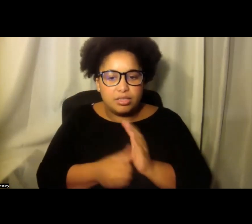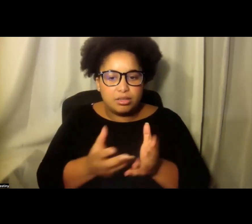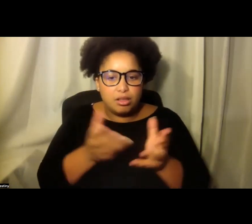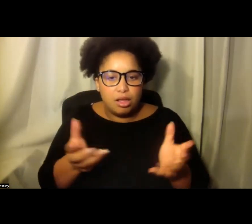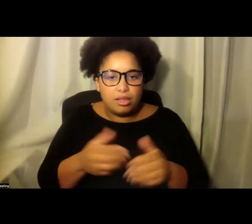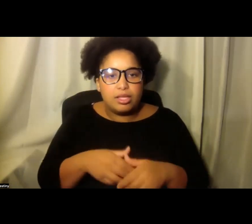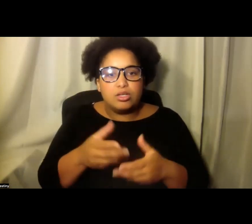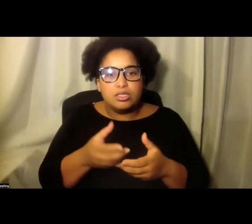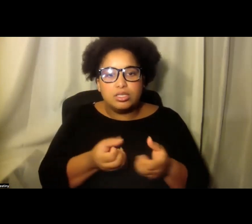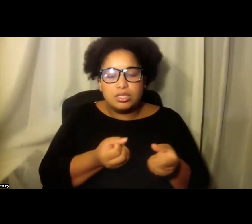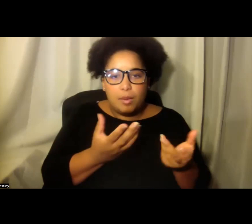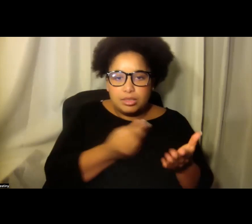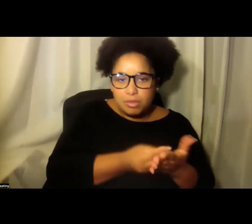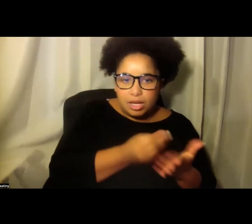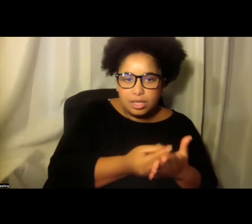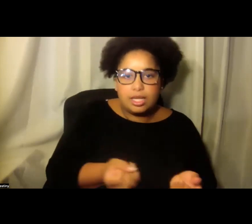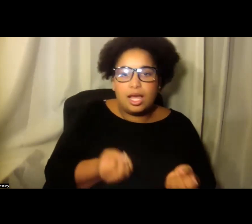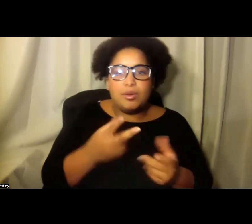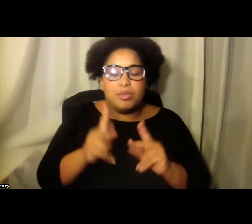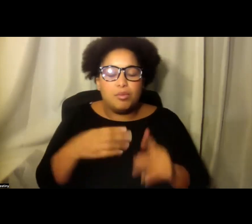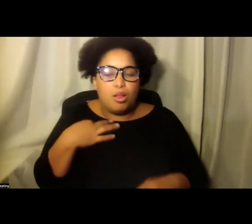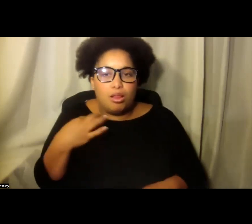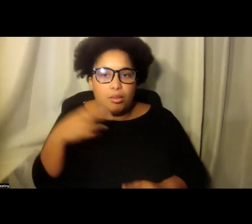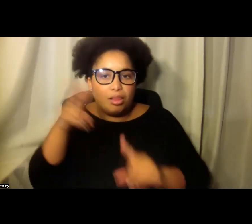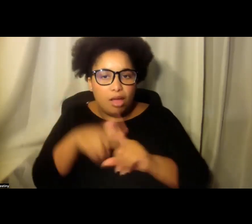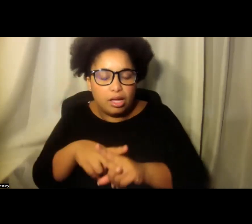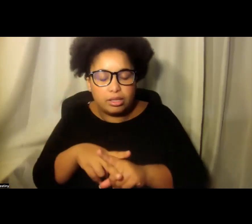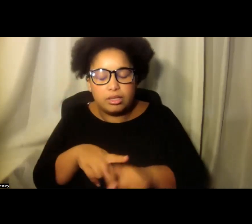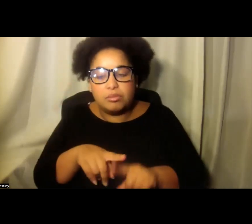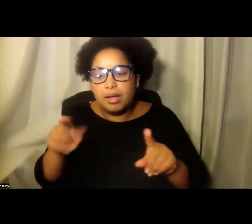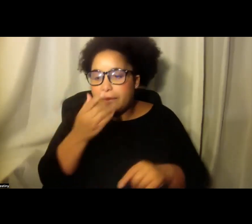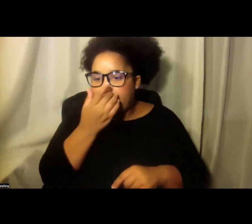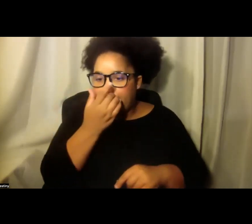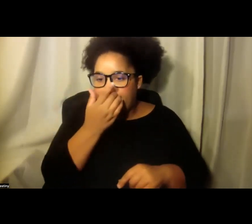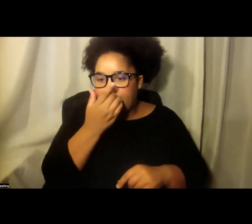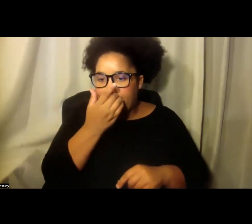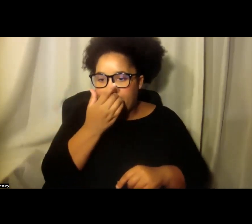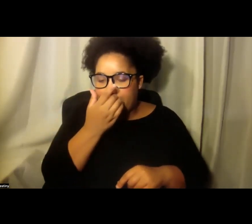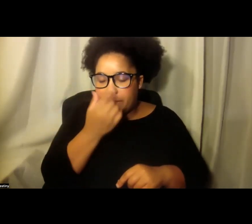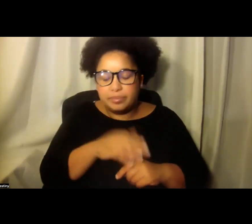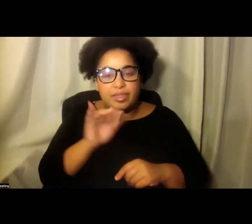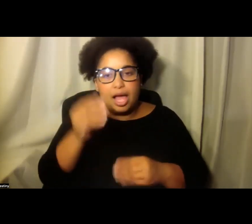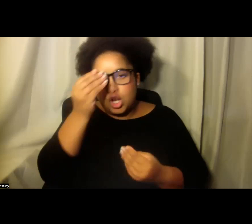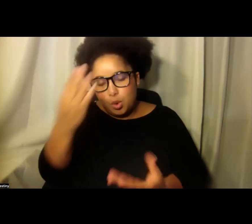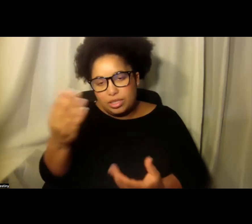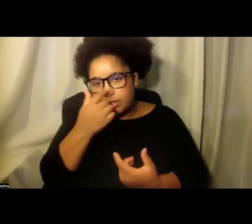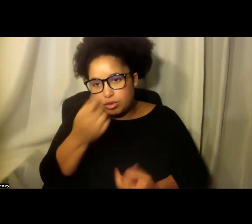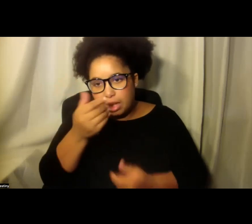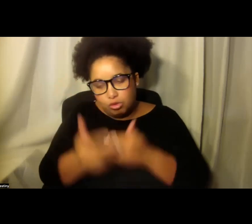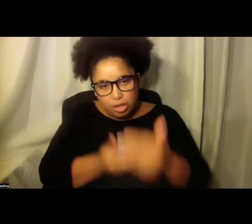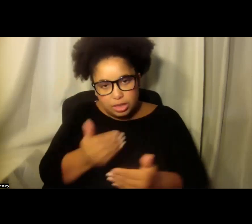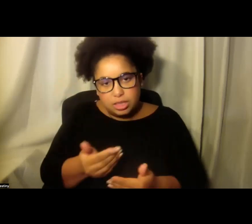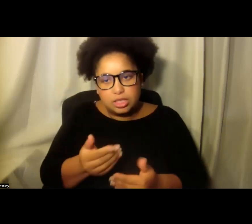X amount of money and X amount of applicants. But it is during that notice of interest